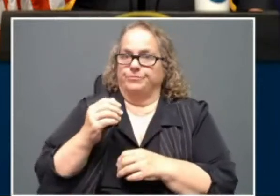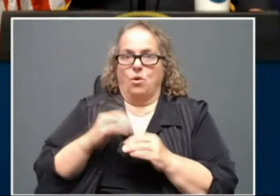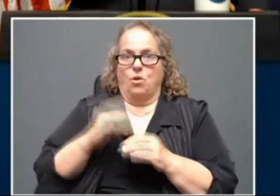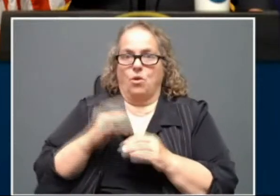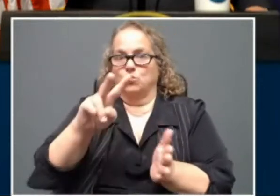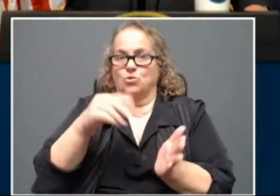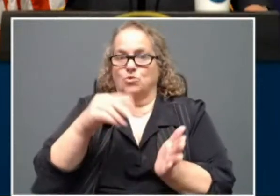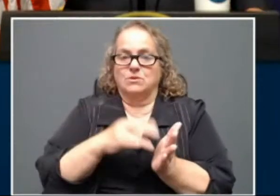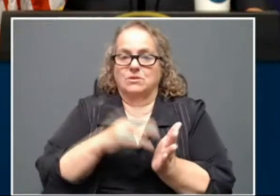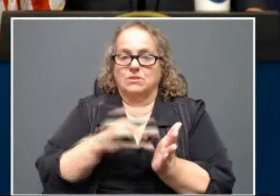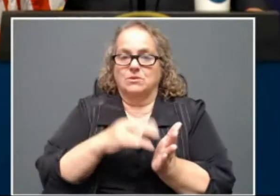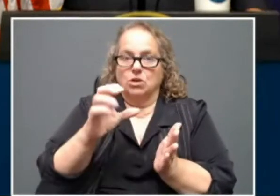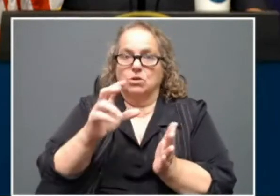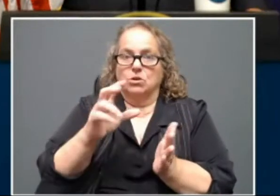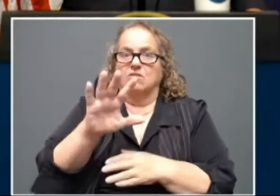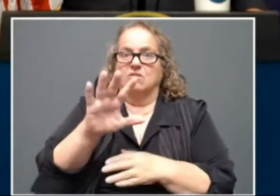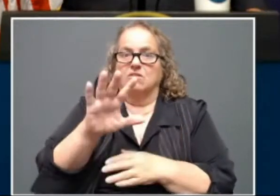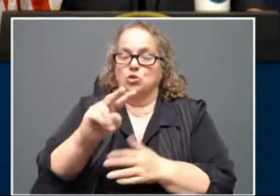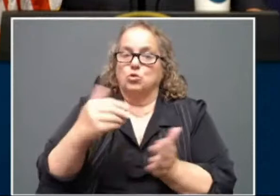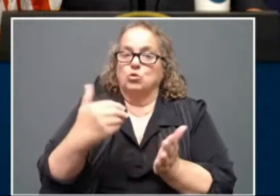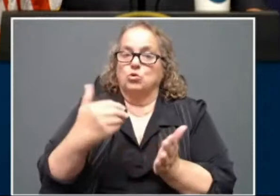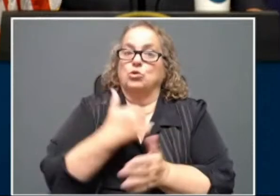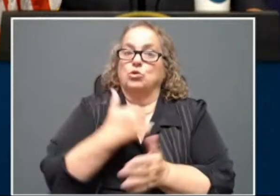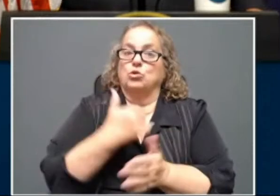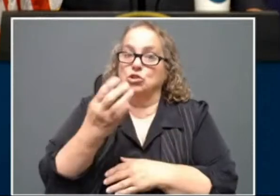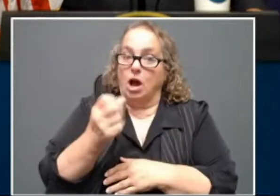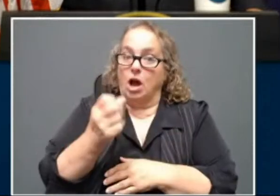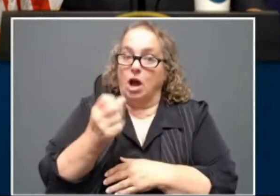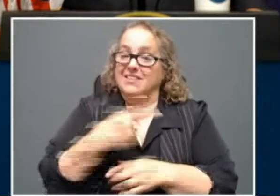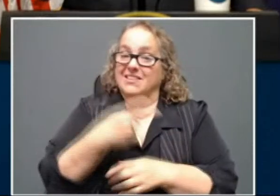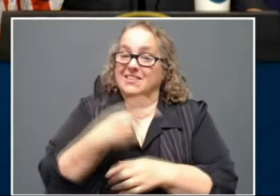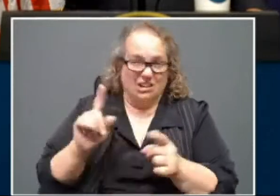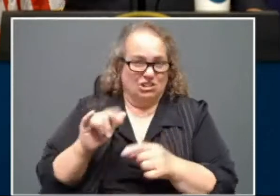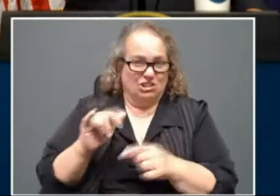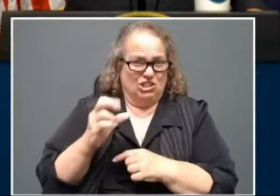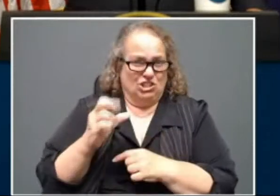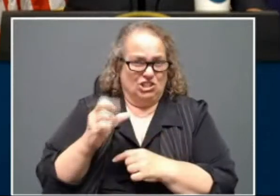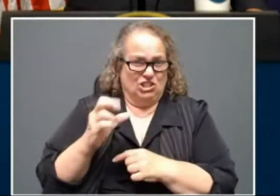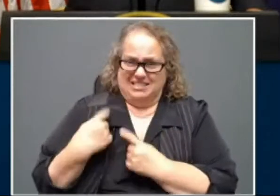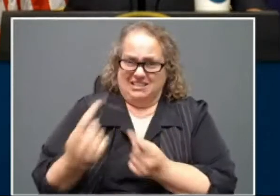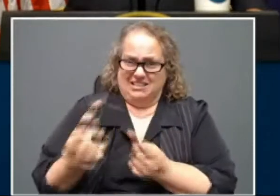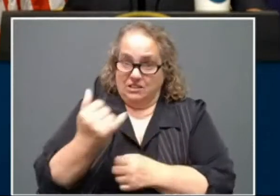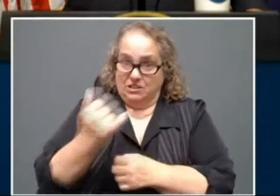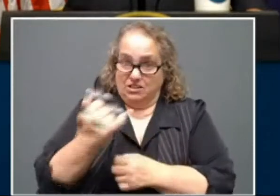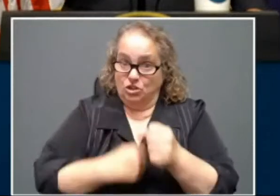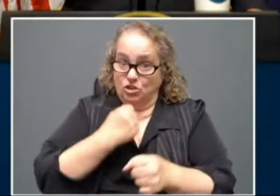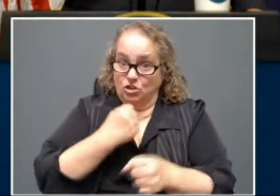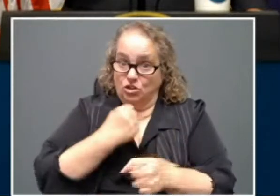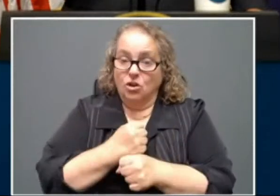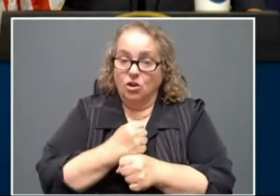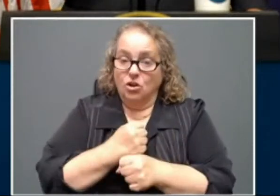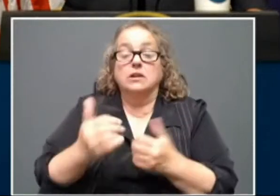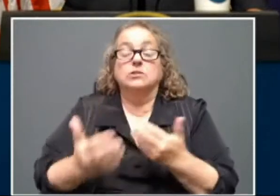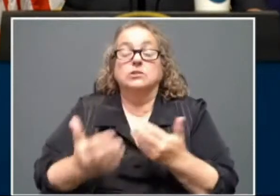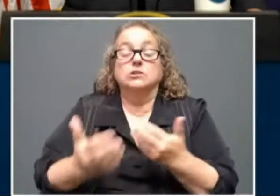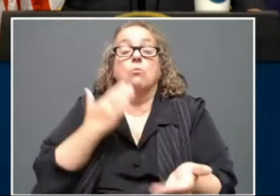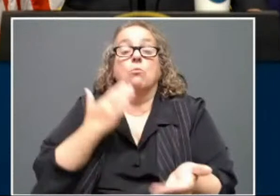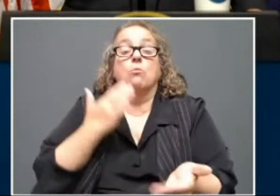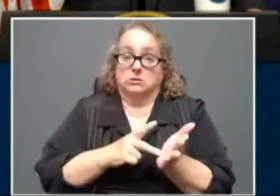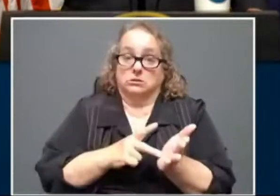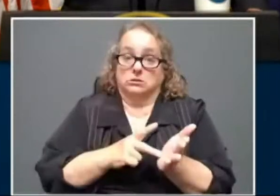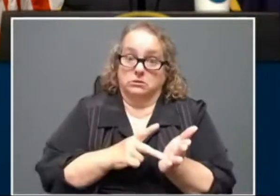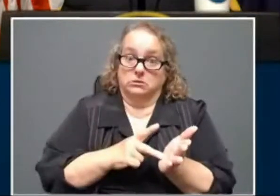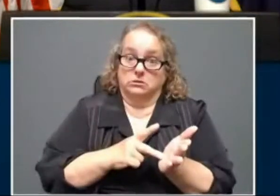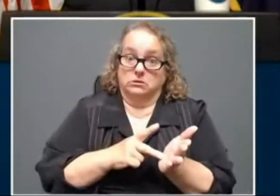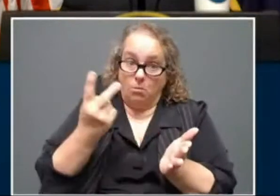2,750 new jobs we've announced just thus far this year. That is almost double the